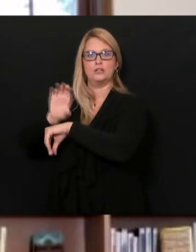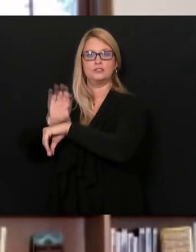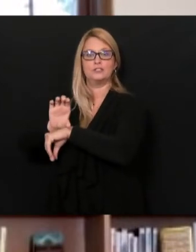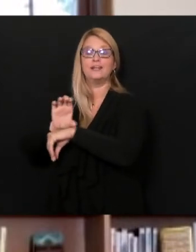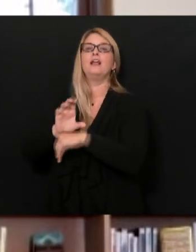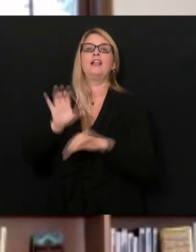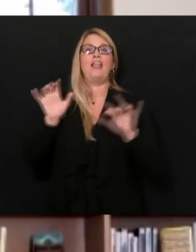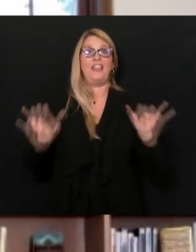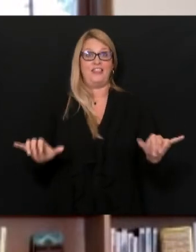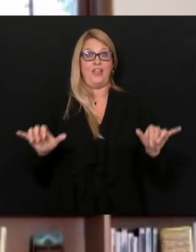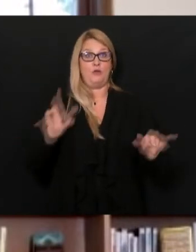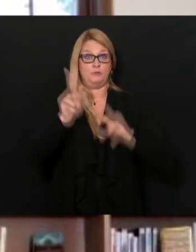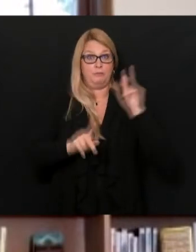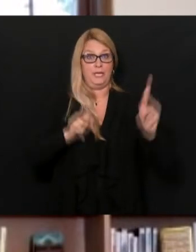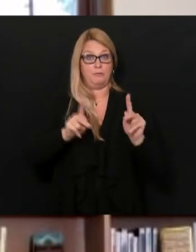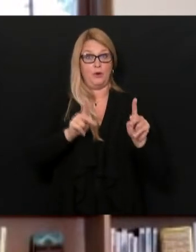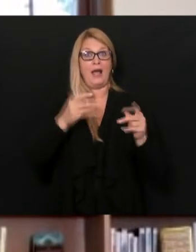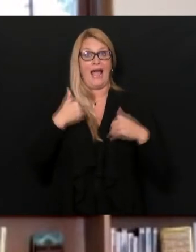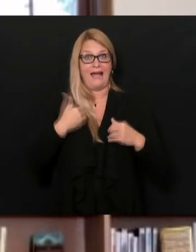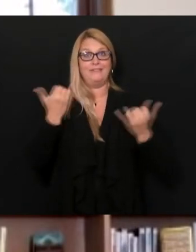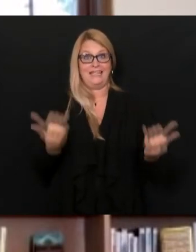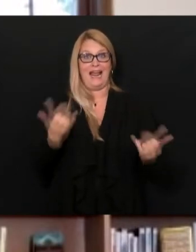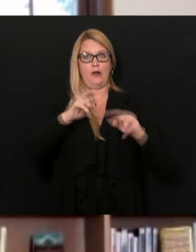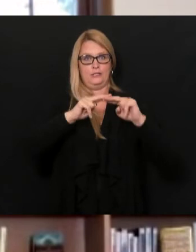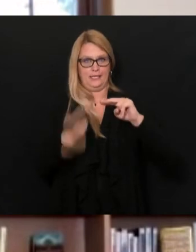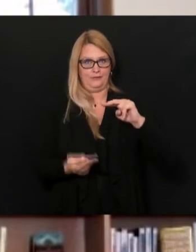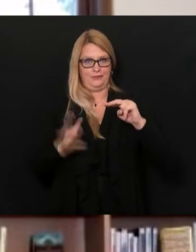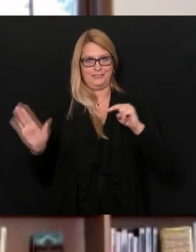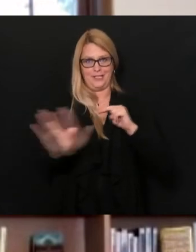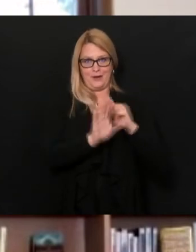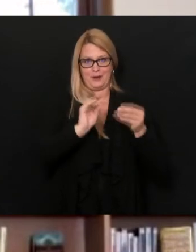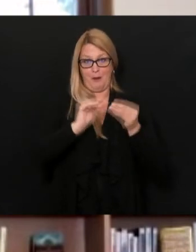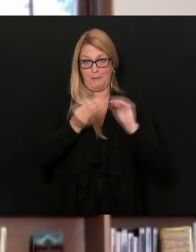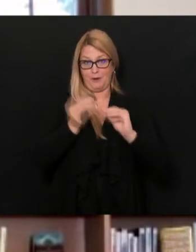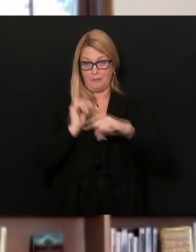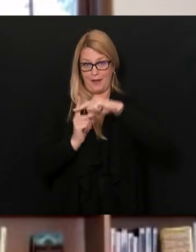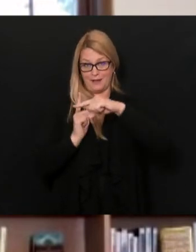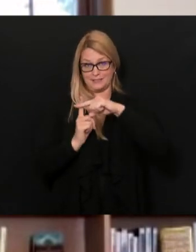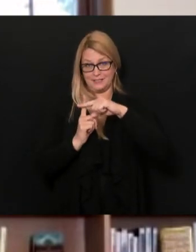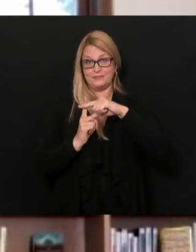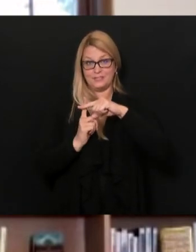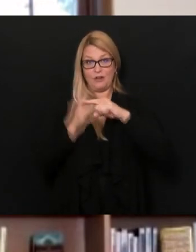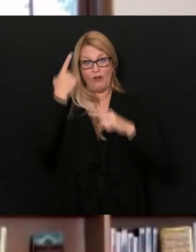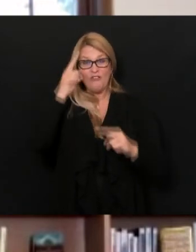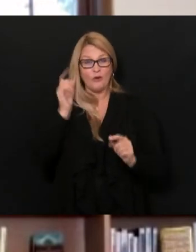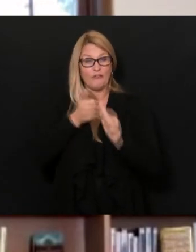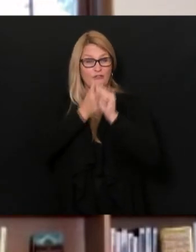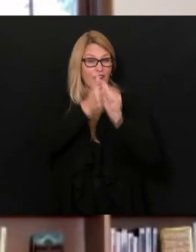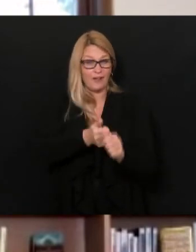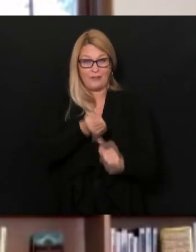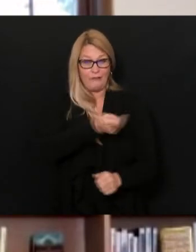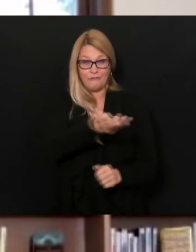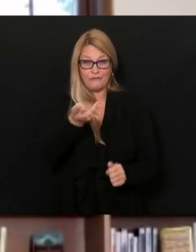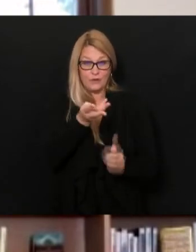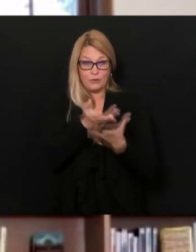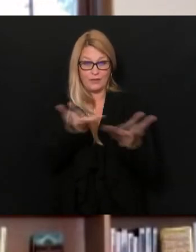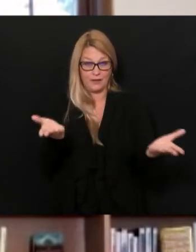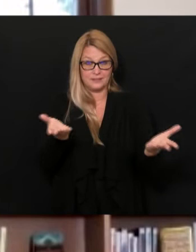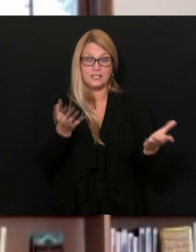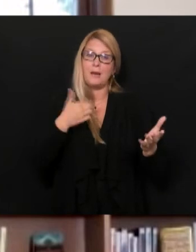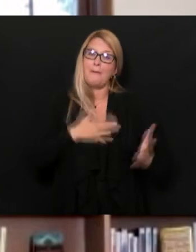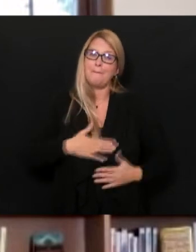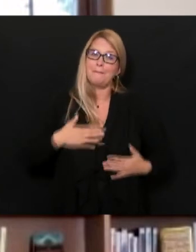in cases. So we did want to bring that up, that we are seeing some of those things going in our state. So we want to encourage people to continue that.